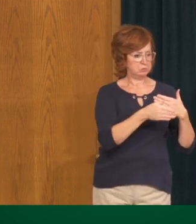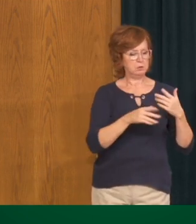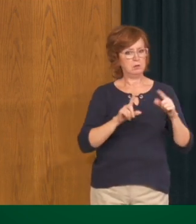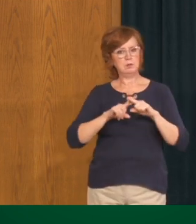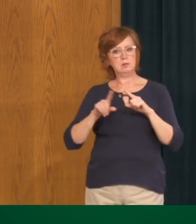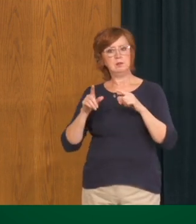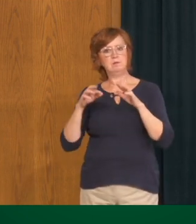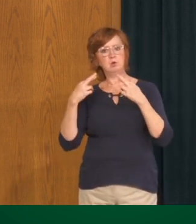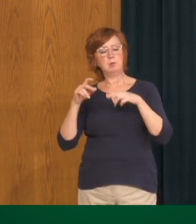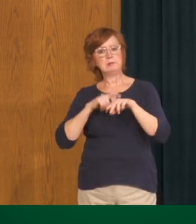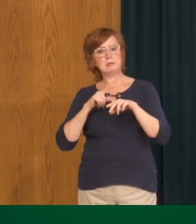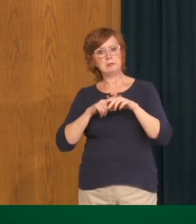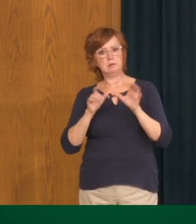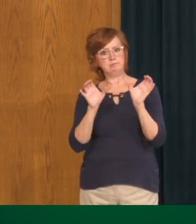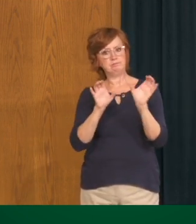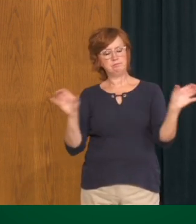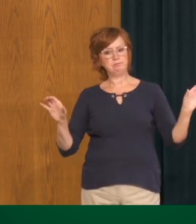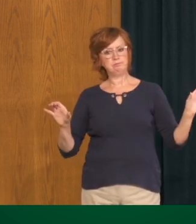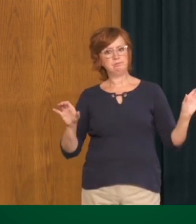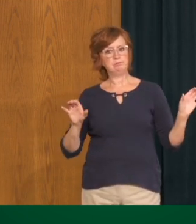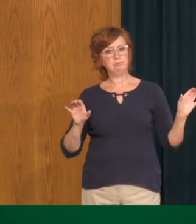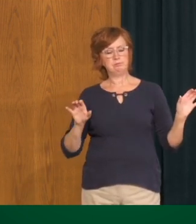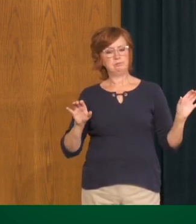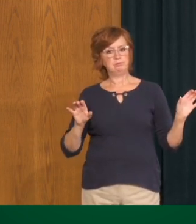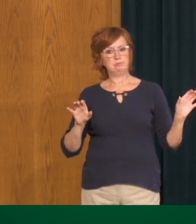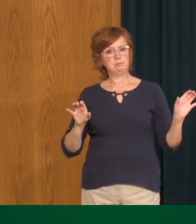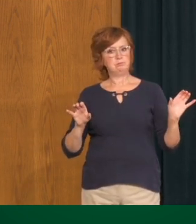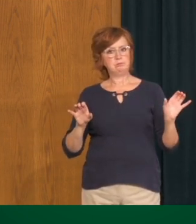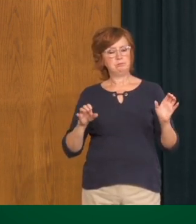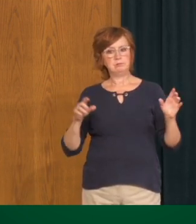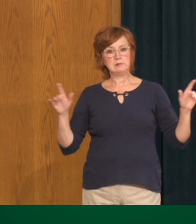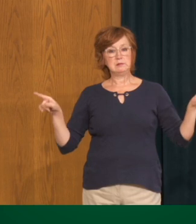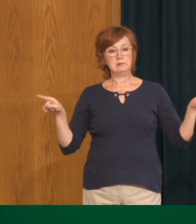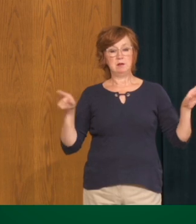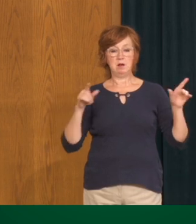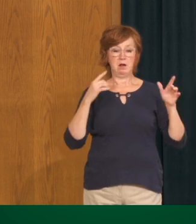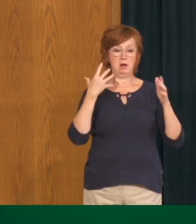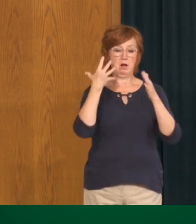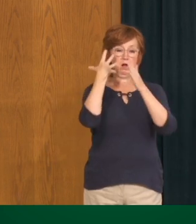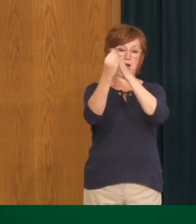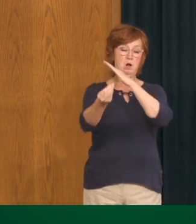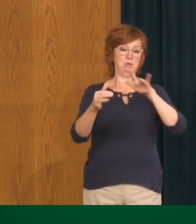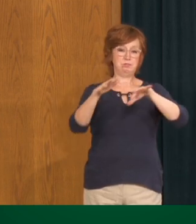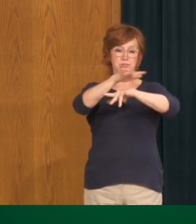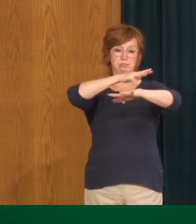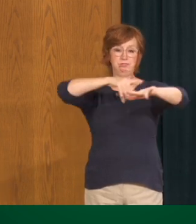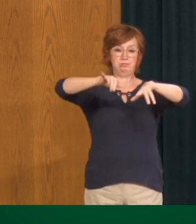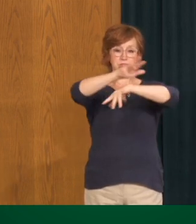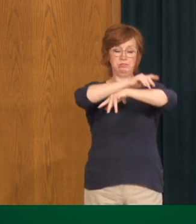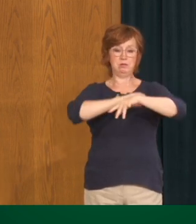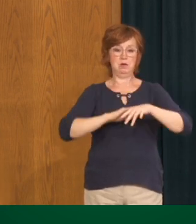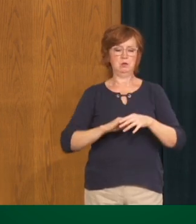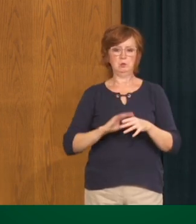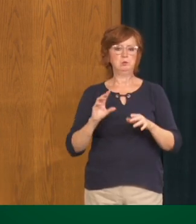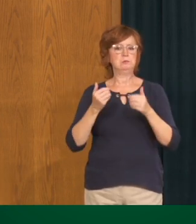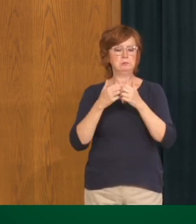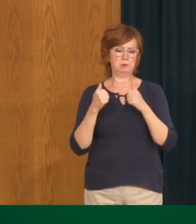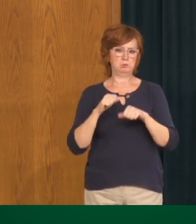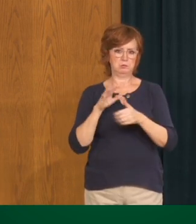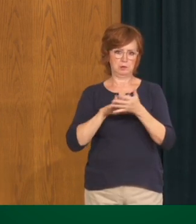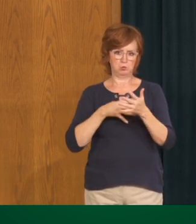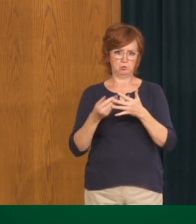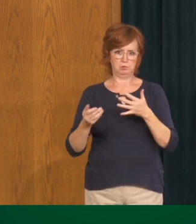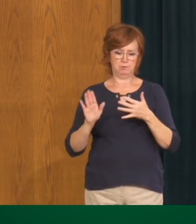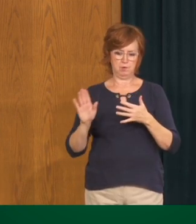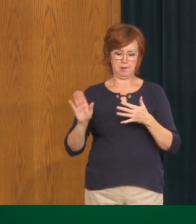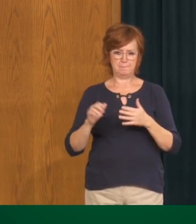an important but not the only tool that should be used. And I think we need to make it so that in terms of instead of creating